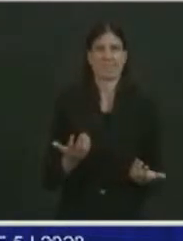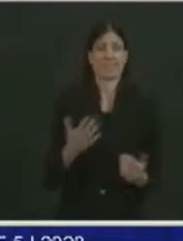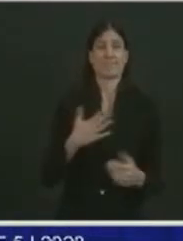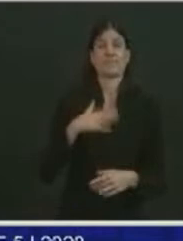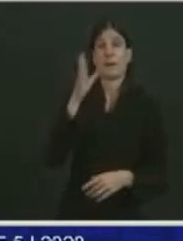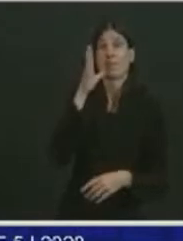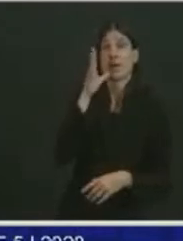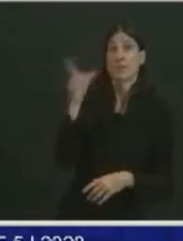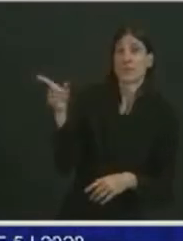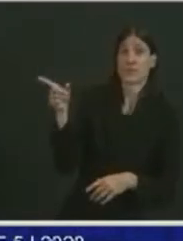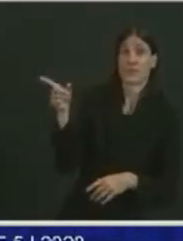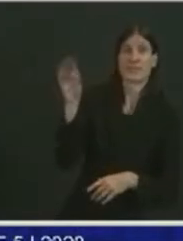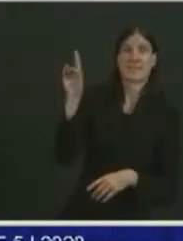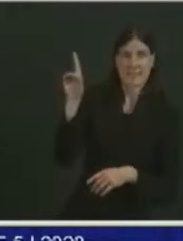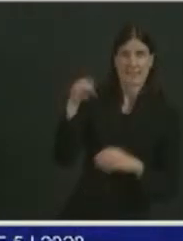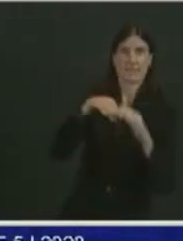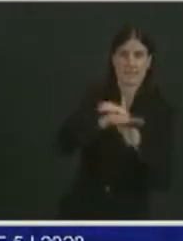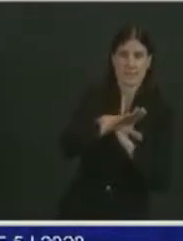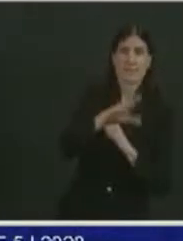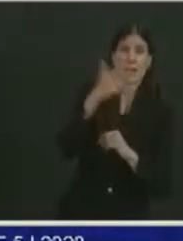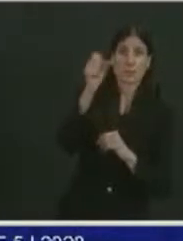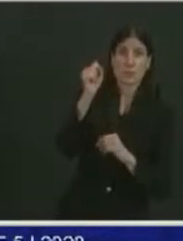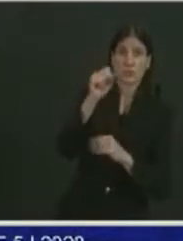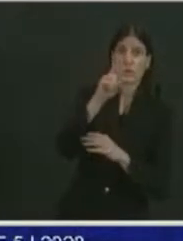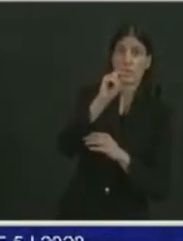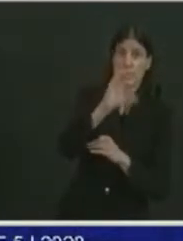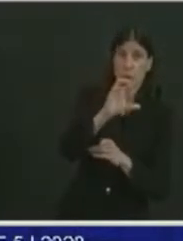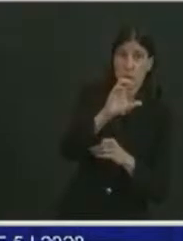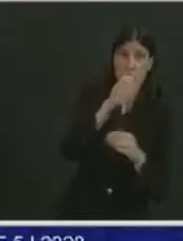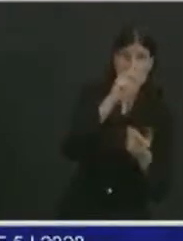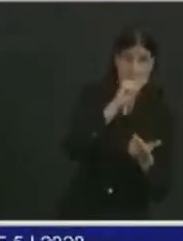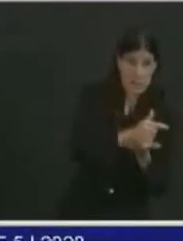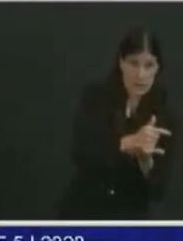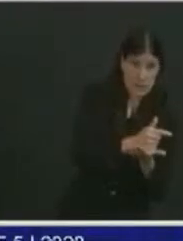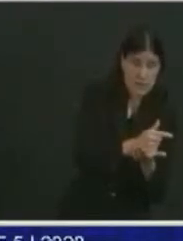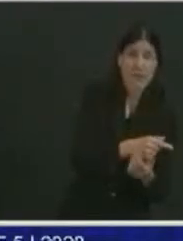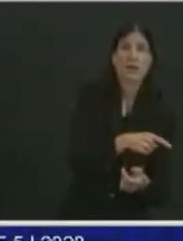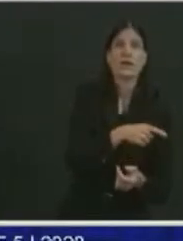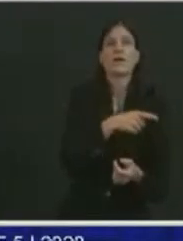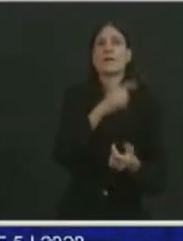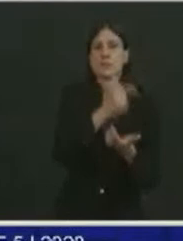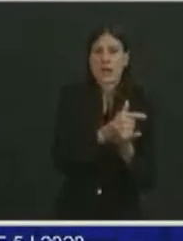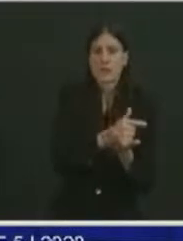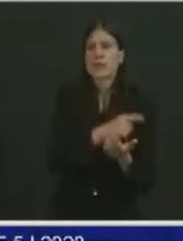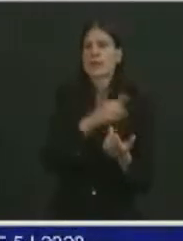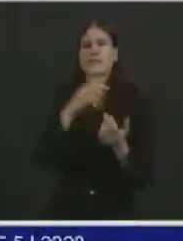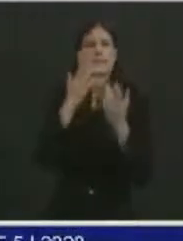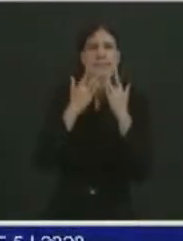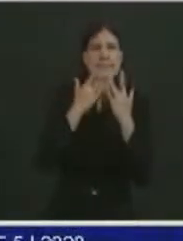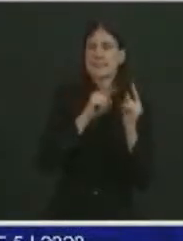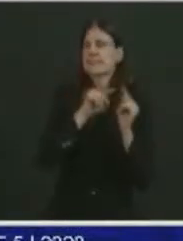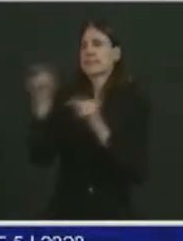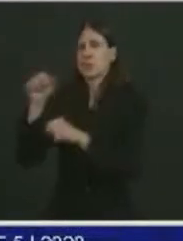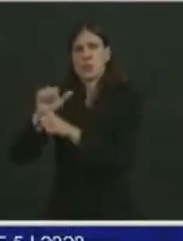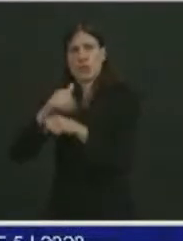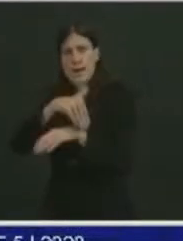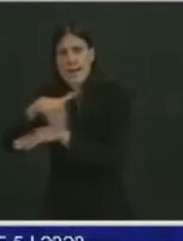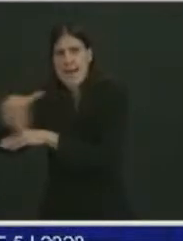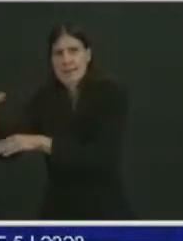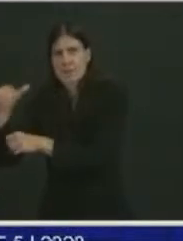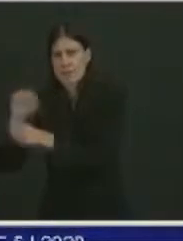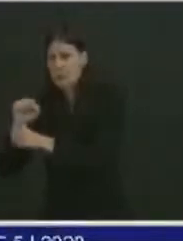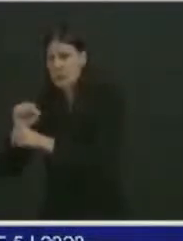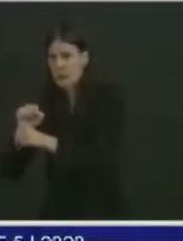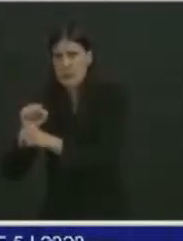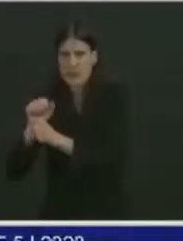began working, went to college at night, continued working, went to graduate school at